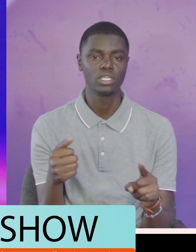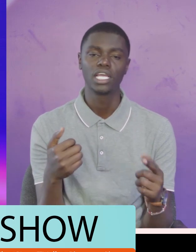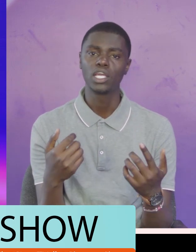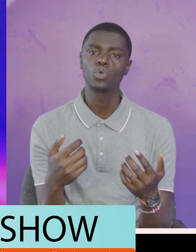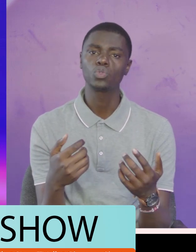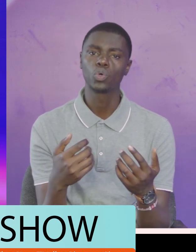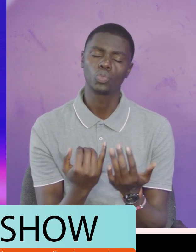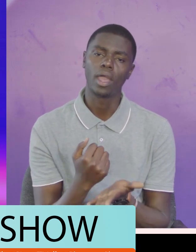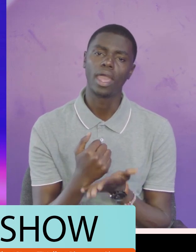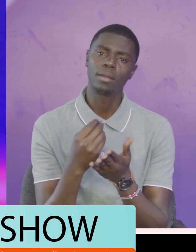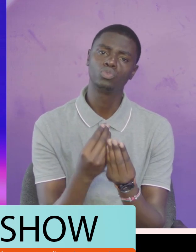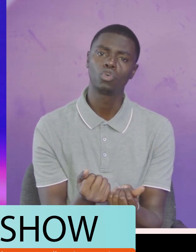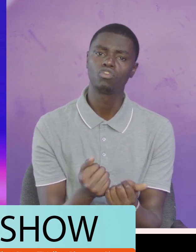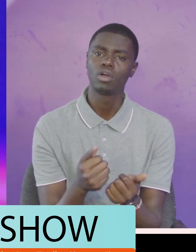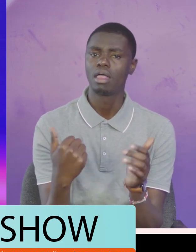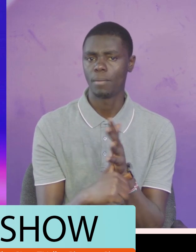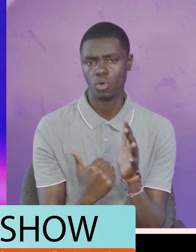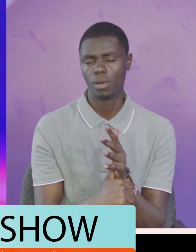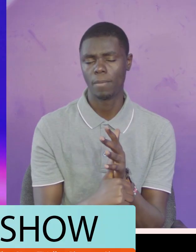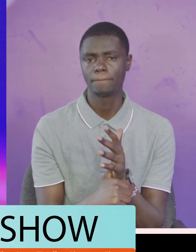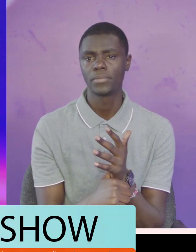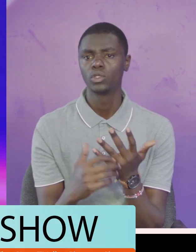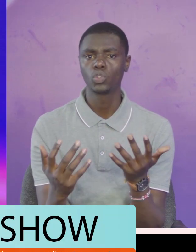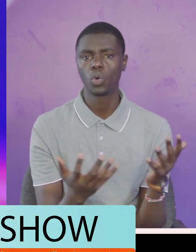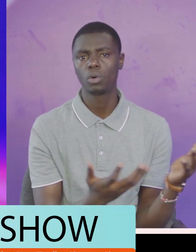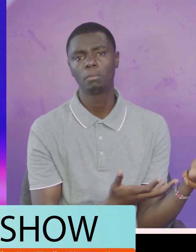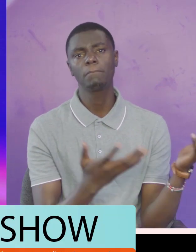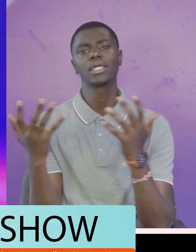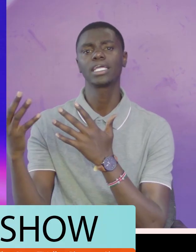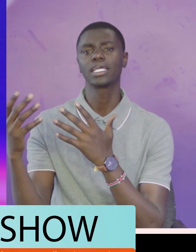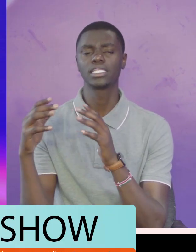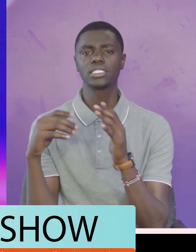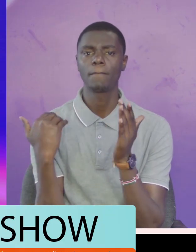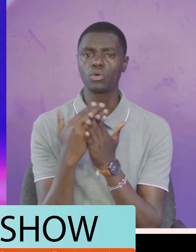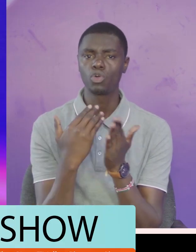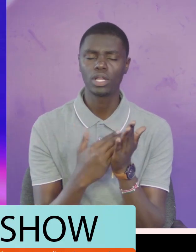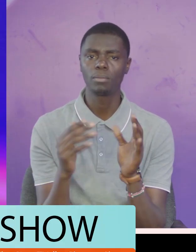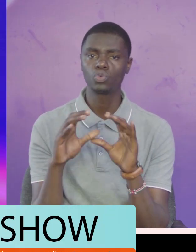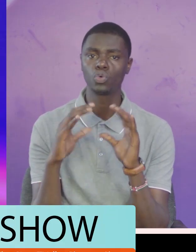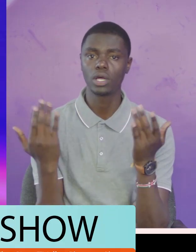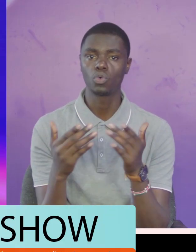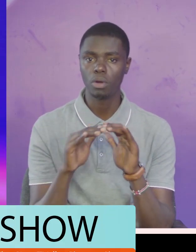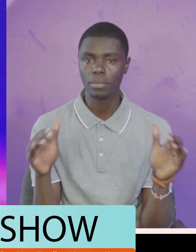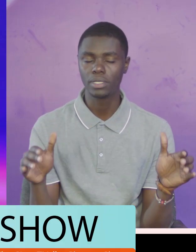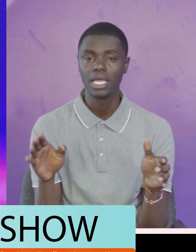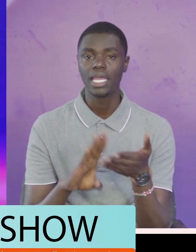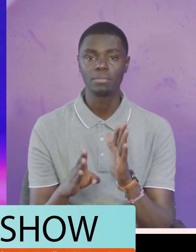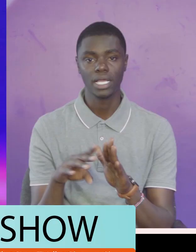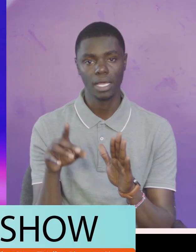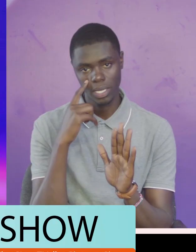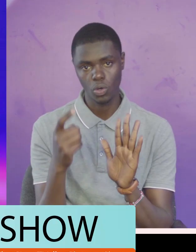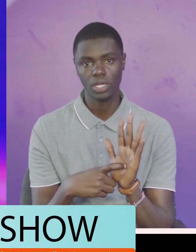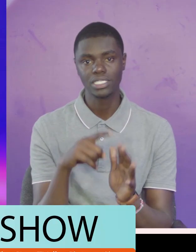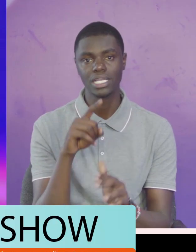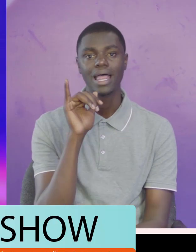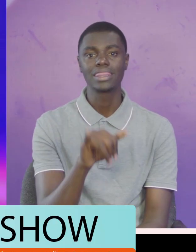against this vice. So for me, taking this program onto a global stage and getting recognition for it, I